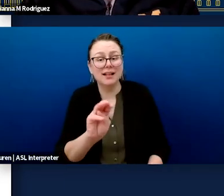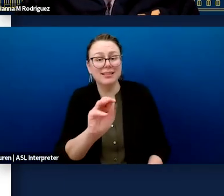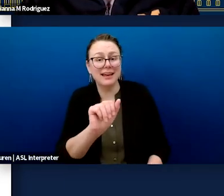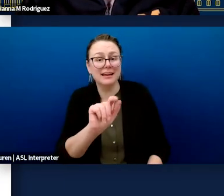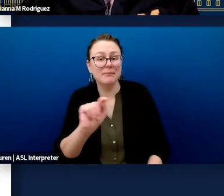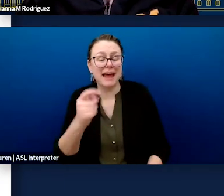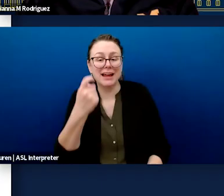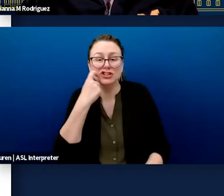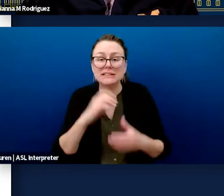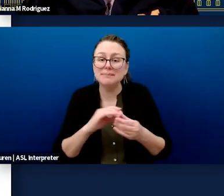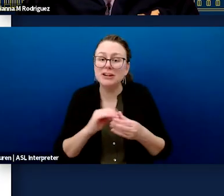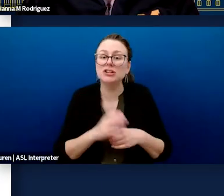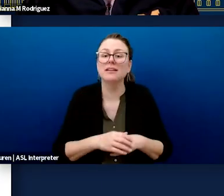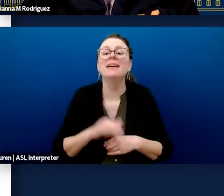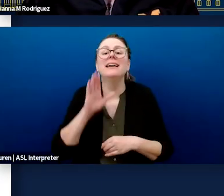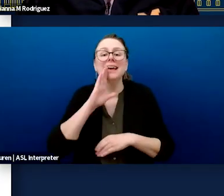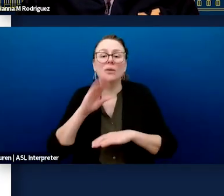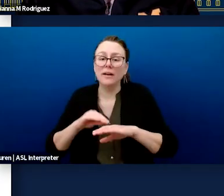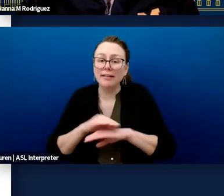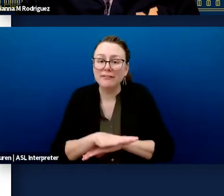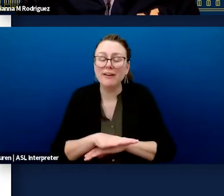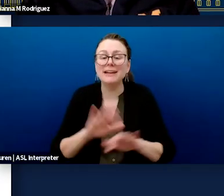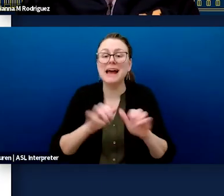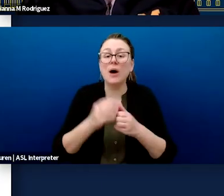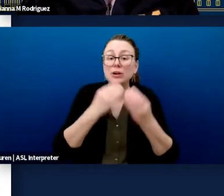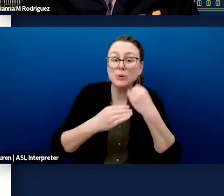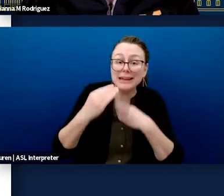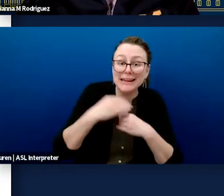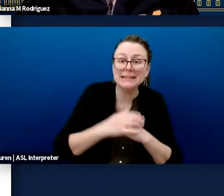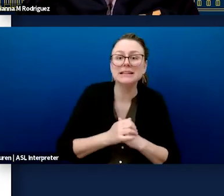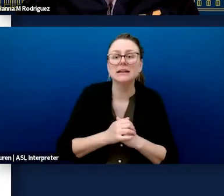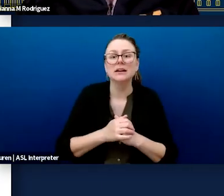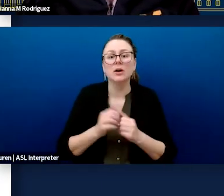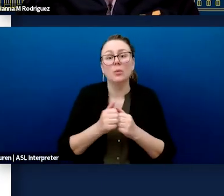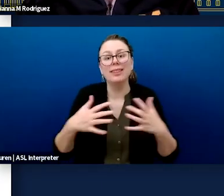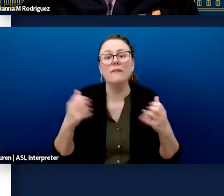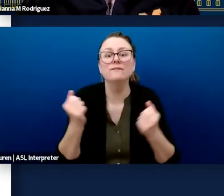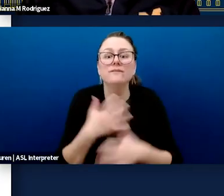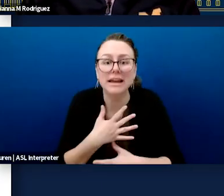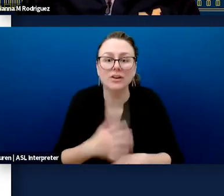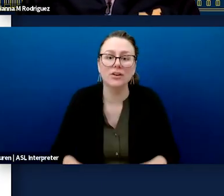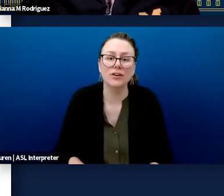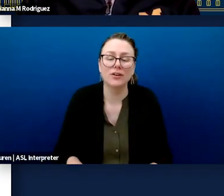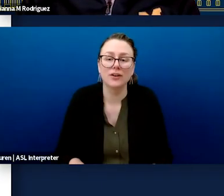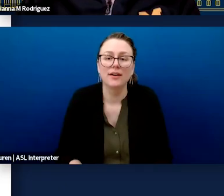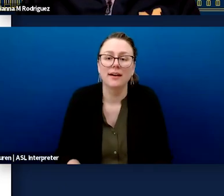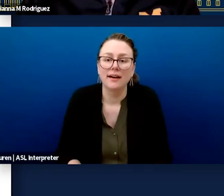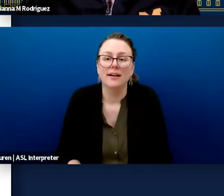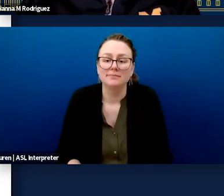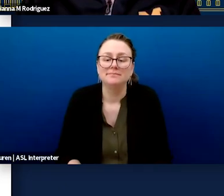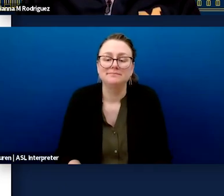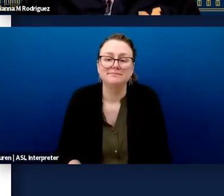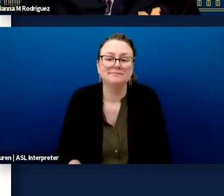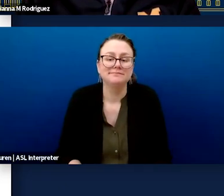terms of eating, sufficiently or without fear, for one, and,